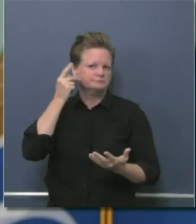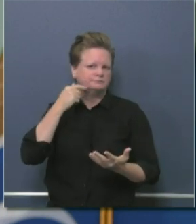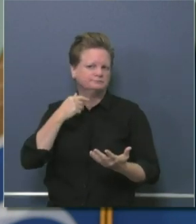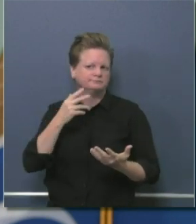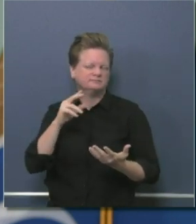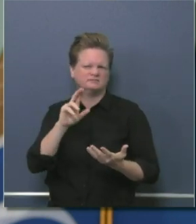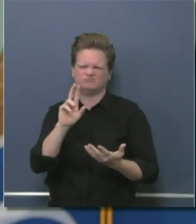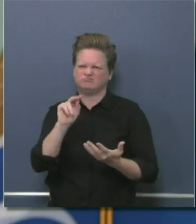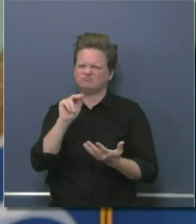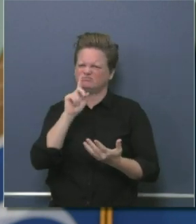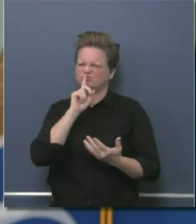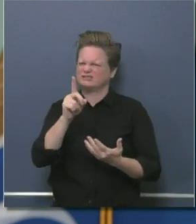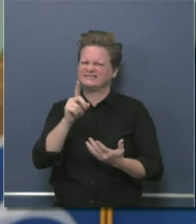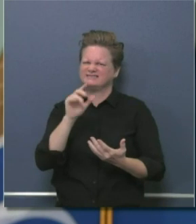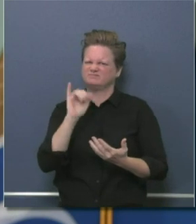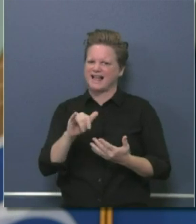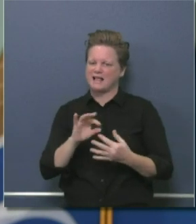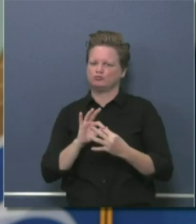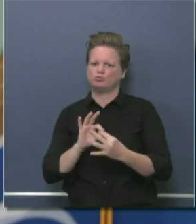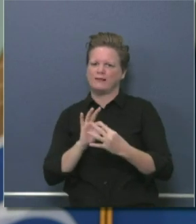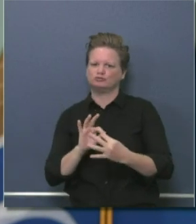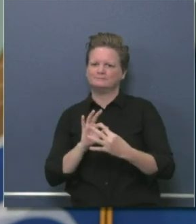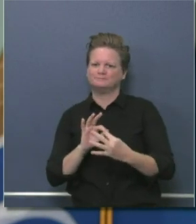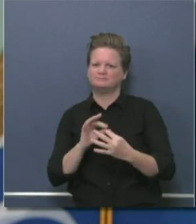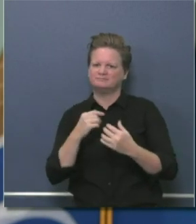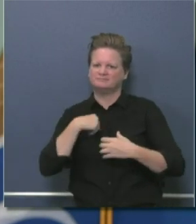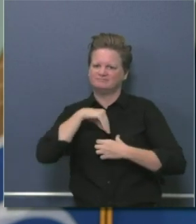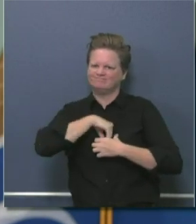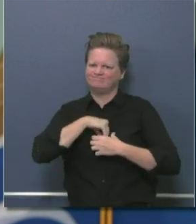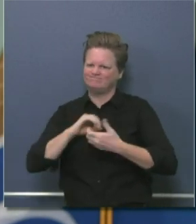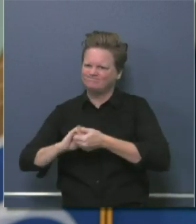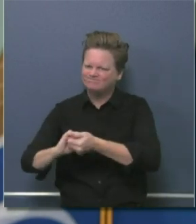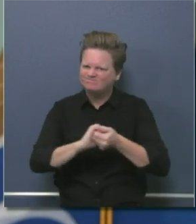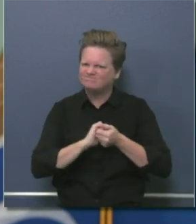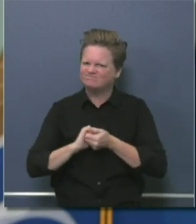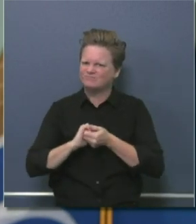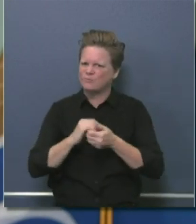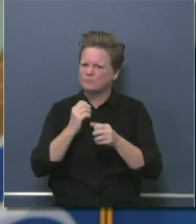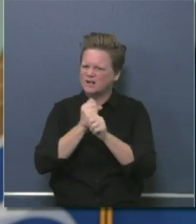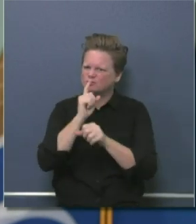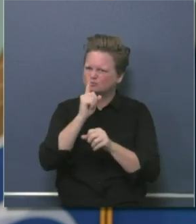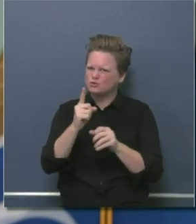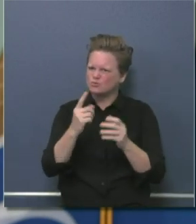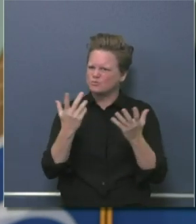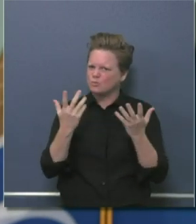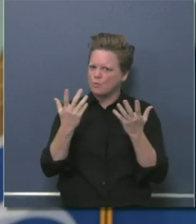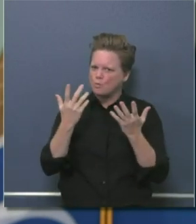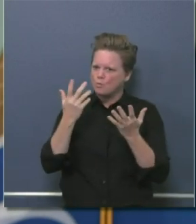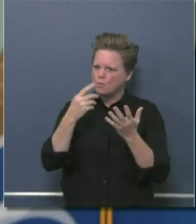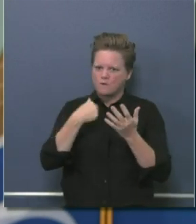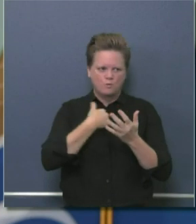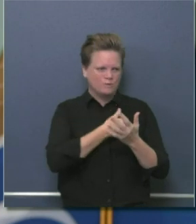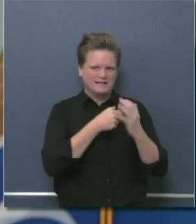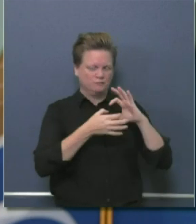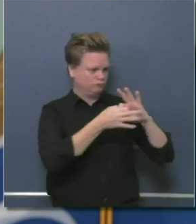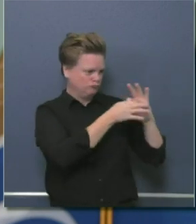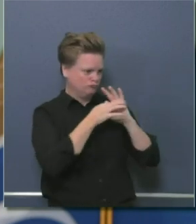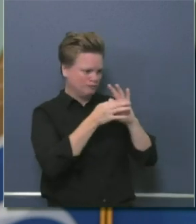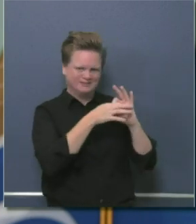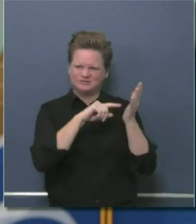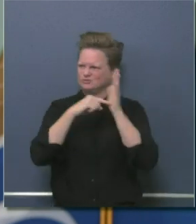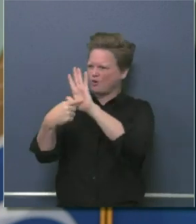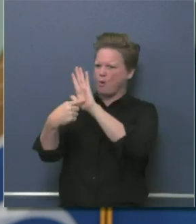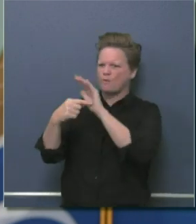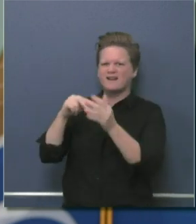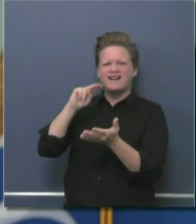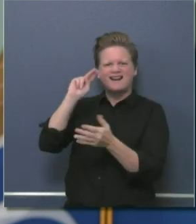of collaboration and really codifying what was happening on the natural and doing it a little bit more formally. To be candid with you, as